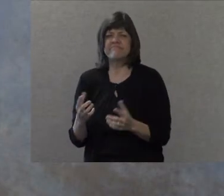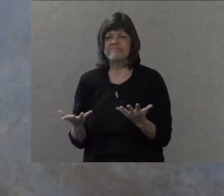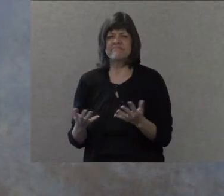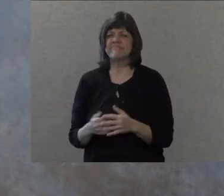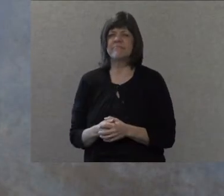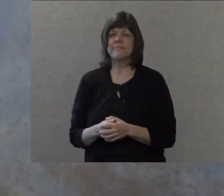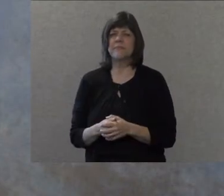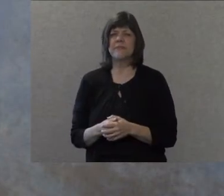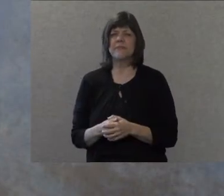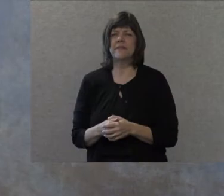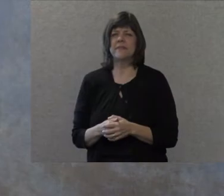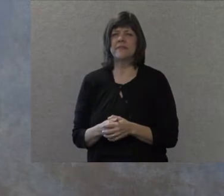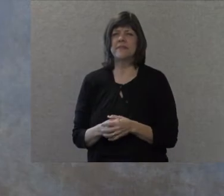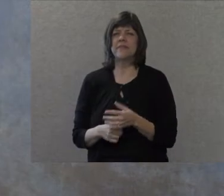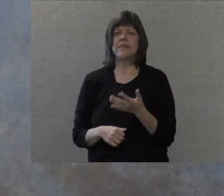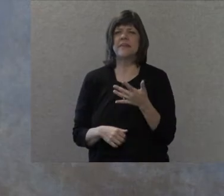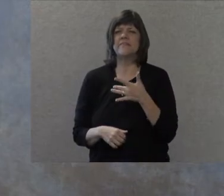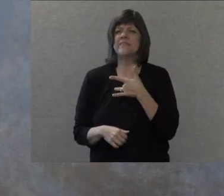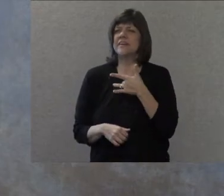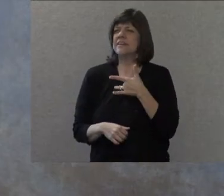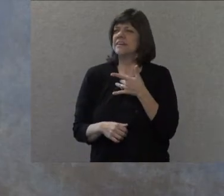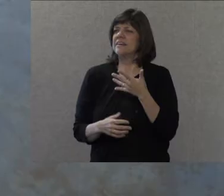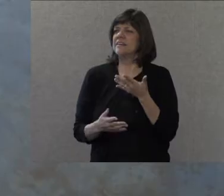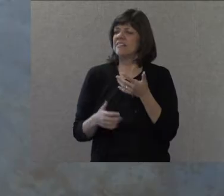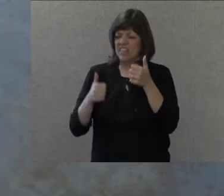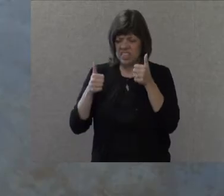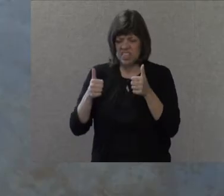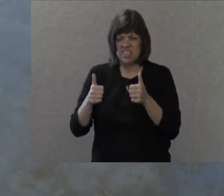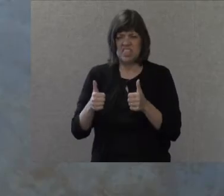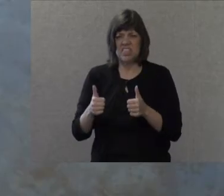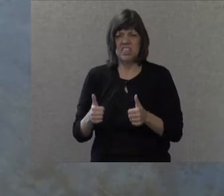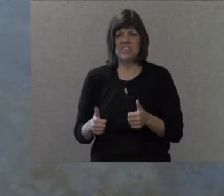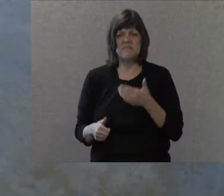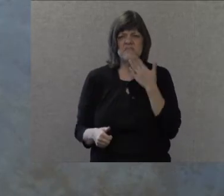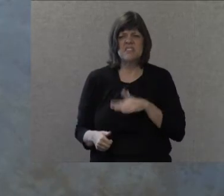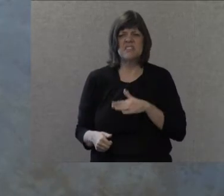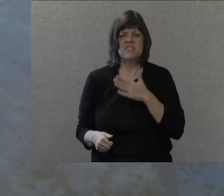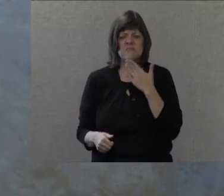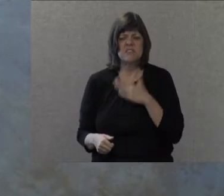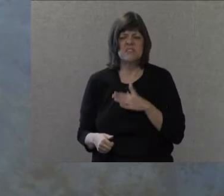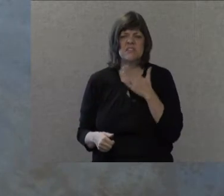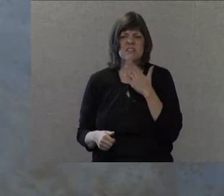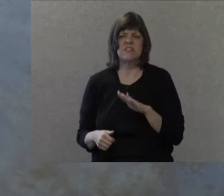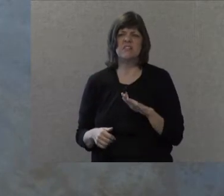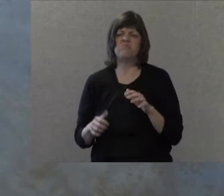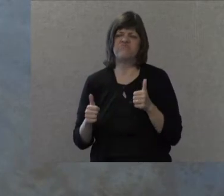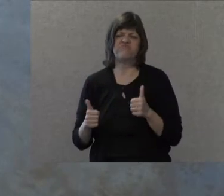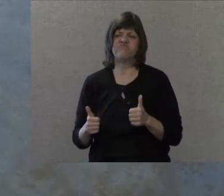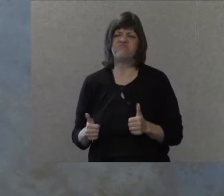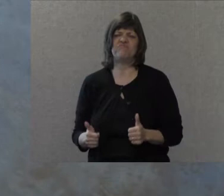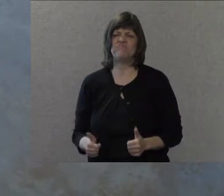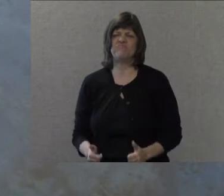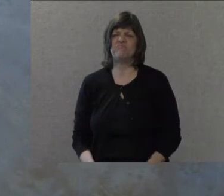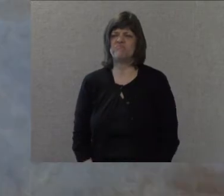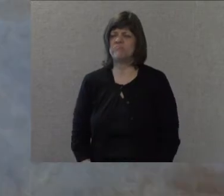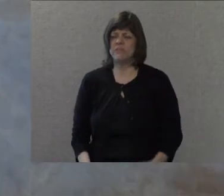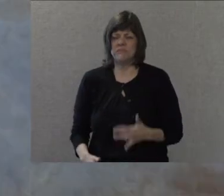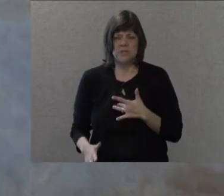you cannot go to the person whenever you want to. I would feel very bad and very